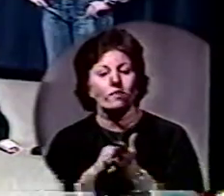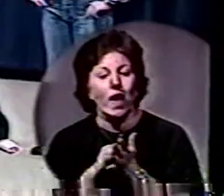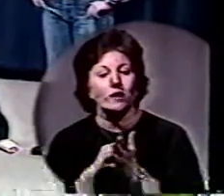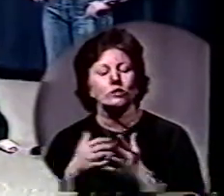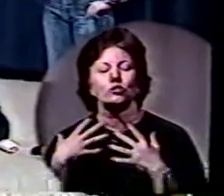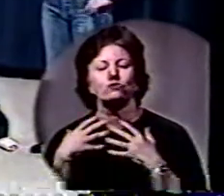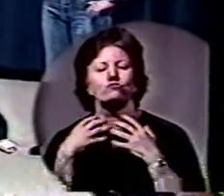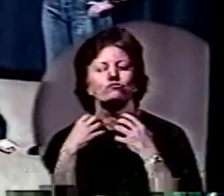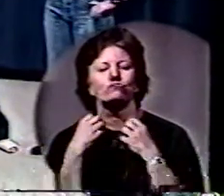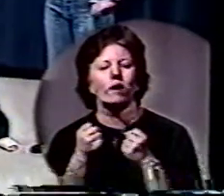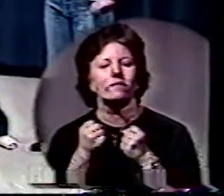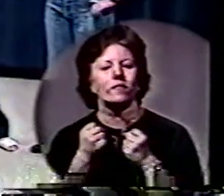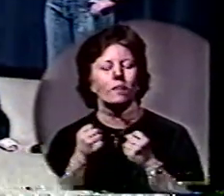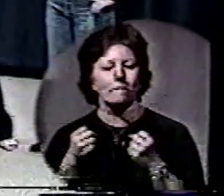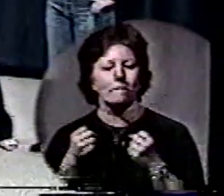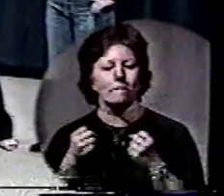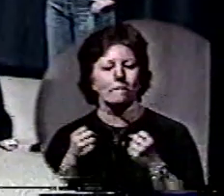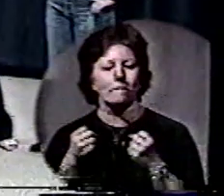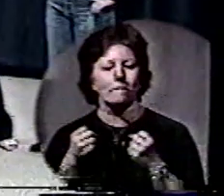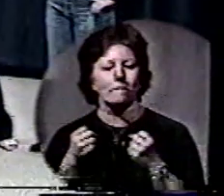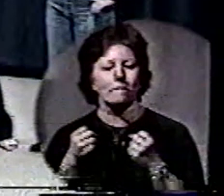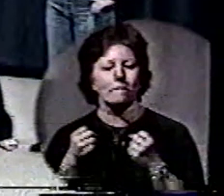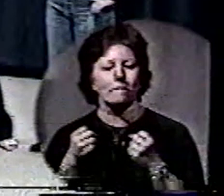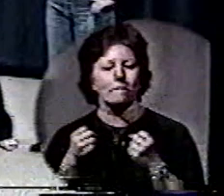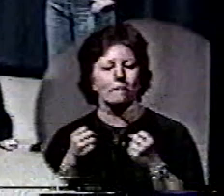strengthen our muscles here, bringing our power and